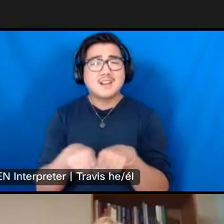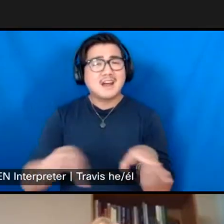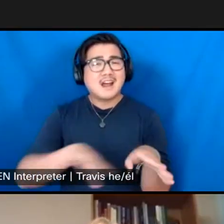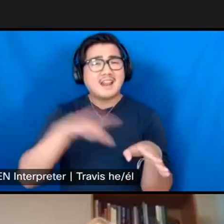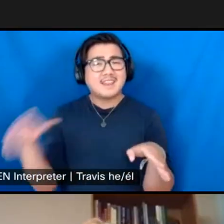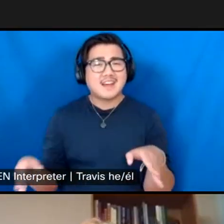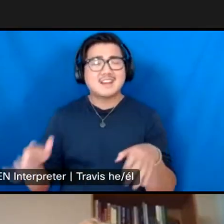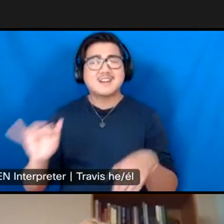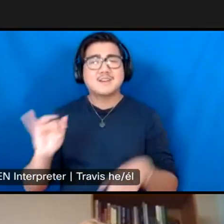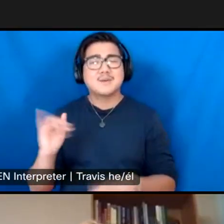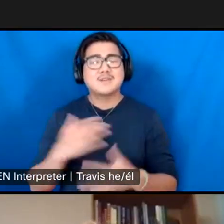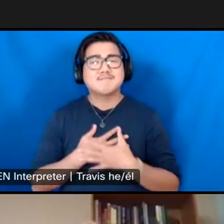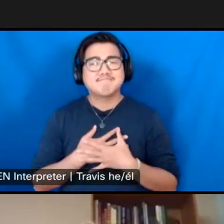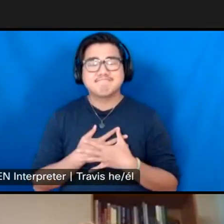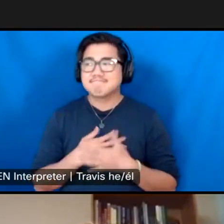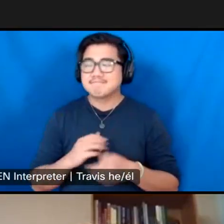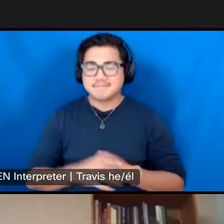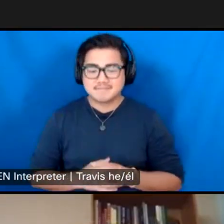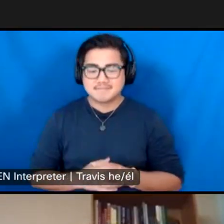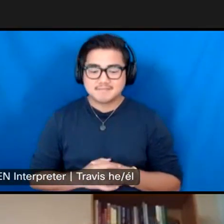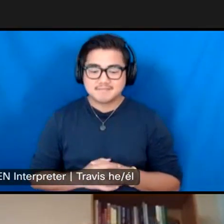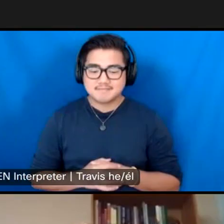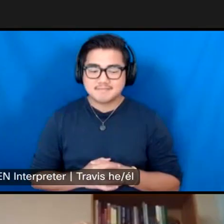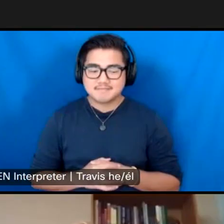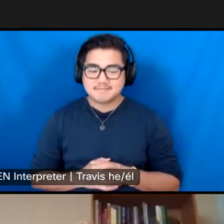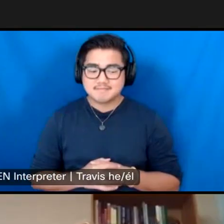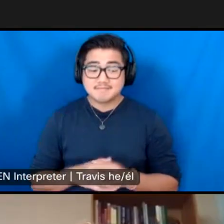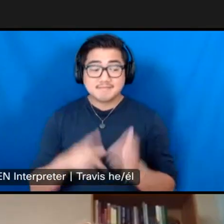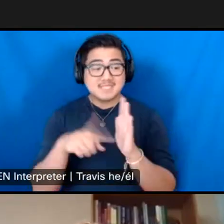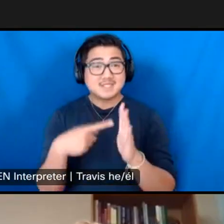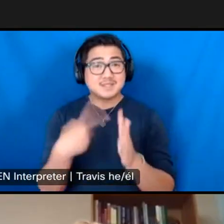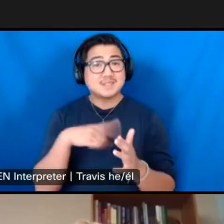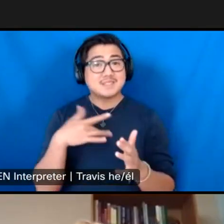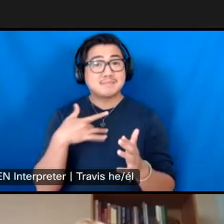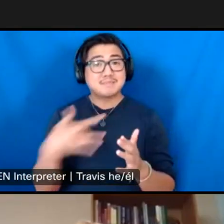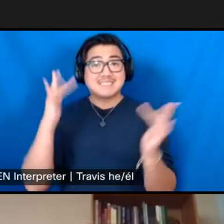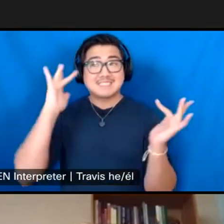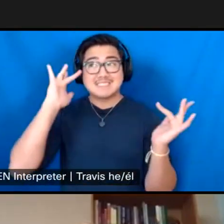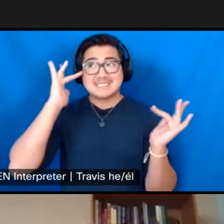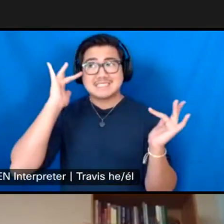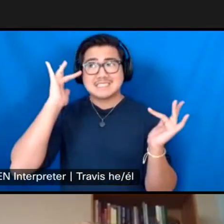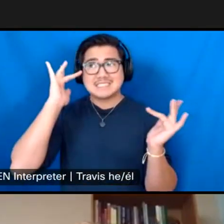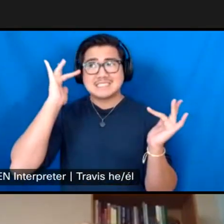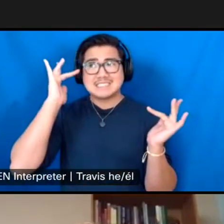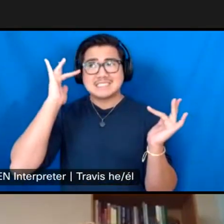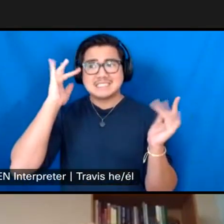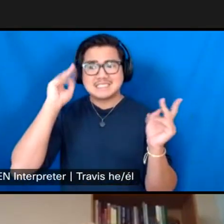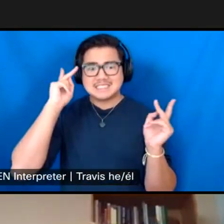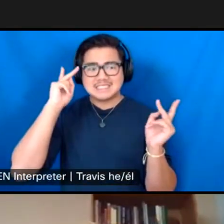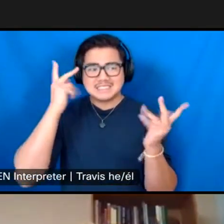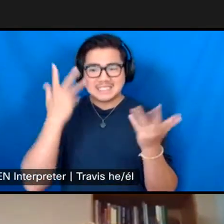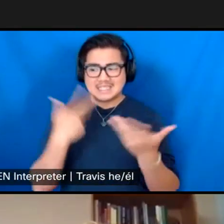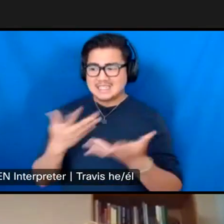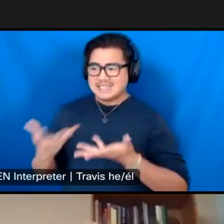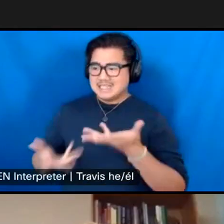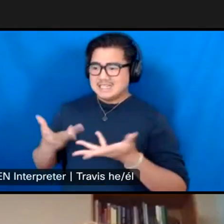so true. We sometimes overthink things or come to explain it in a way